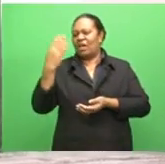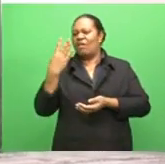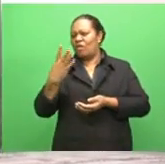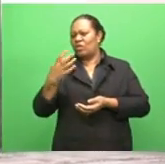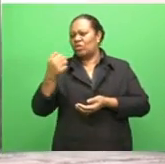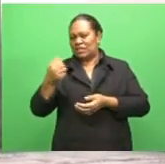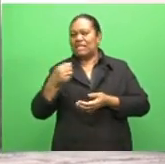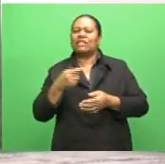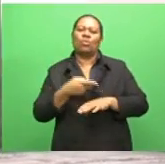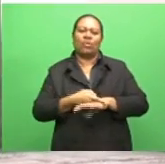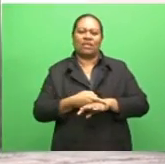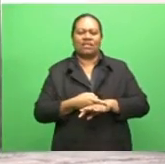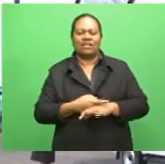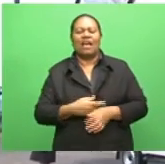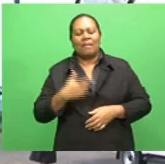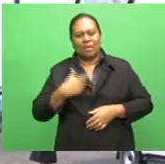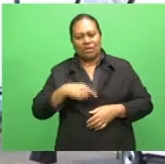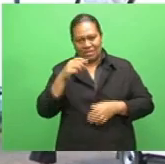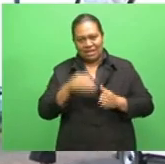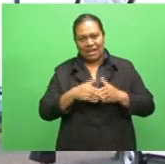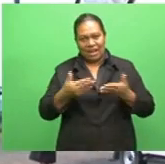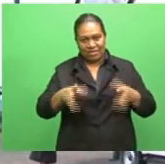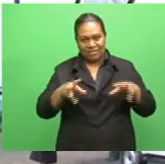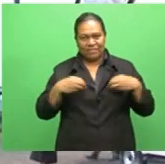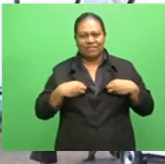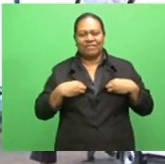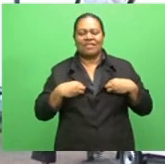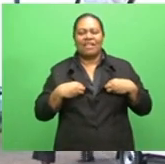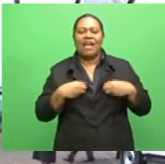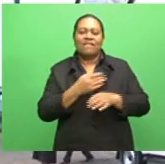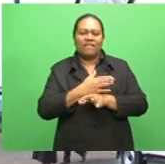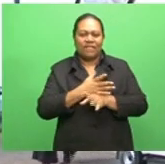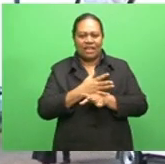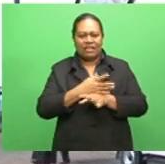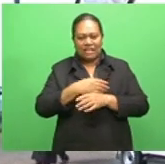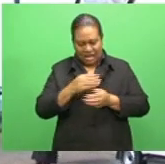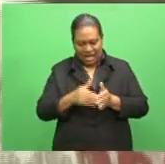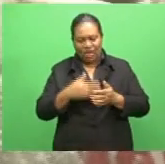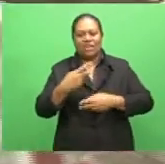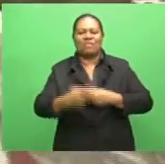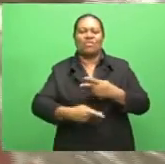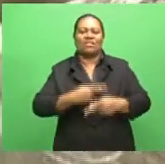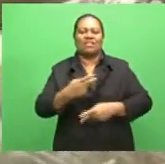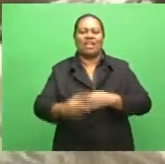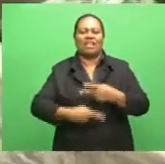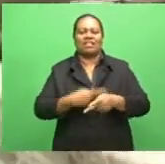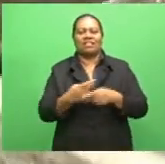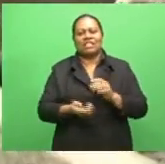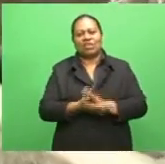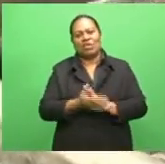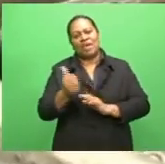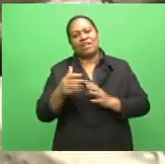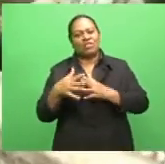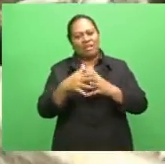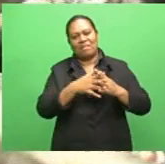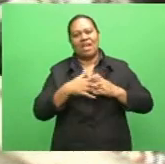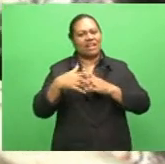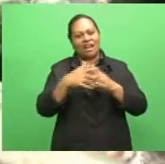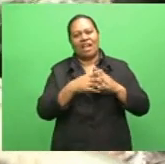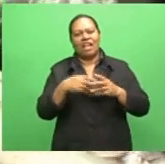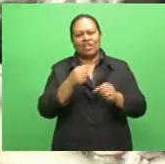weeks because we've been able to receive more fish. We're able to process that fish and return it to the US, to our